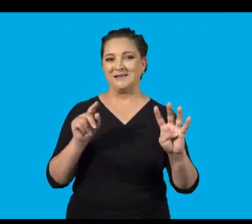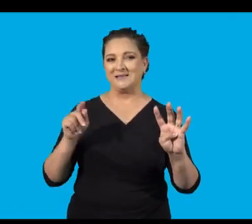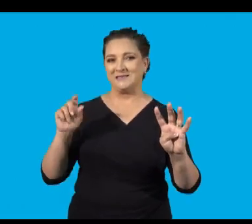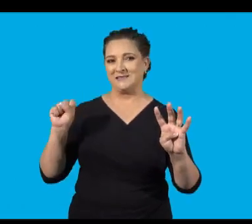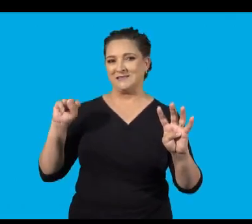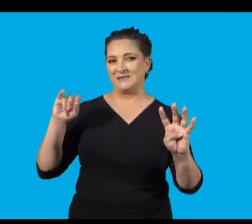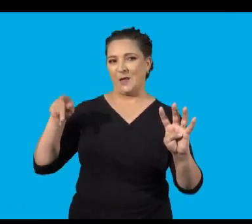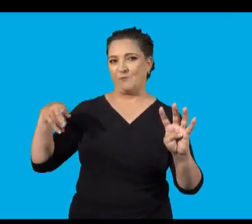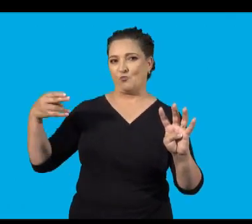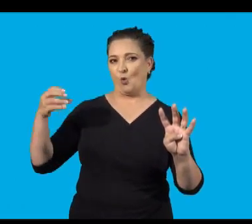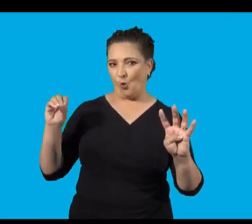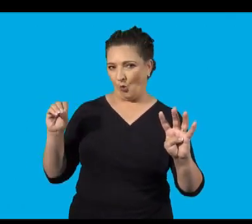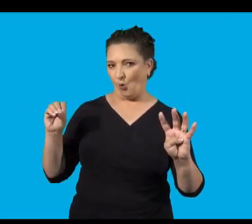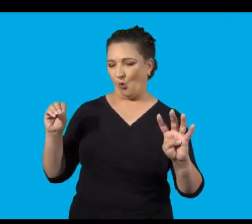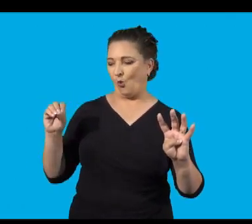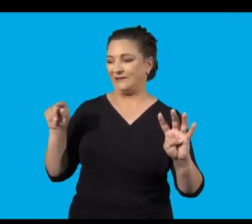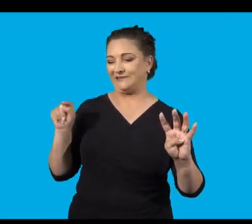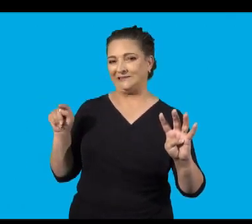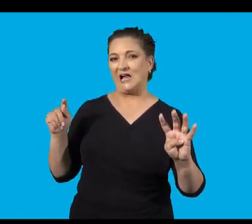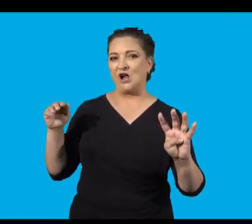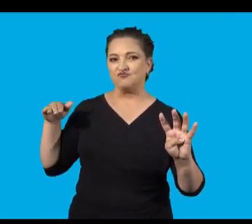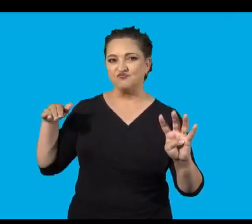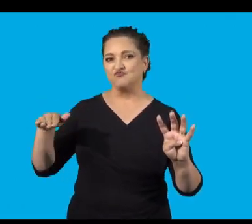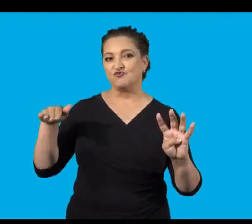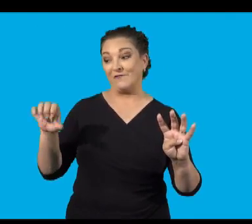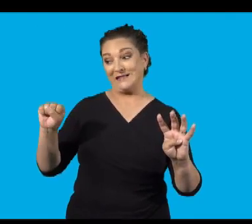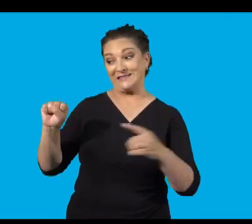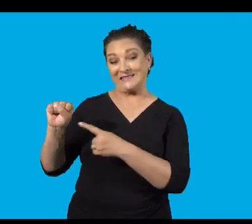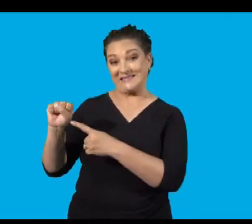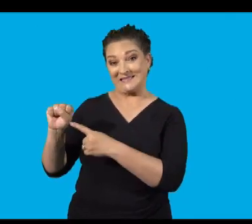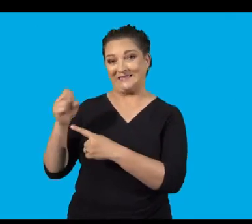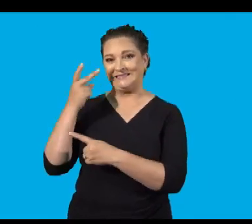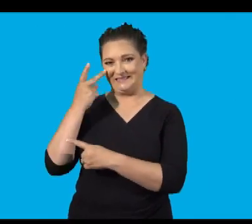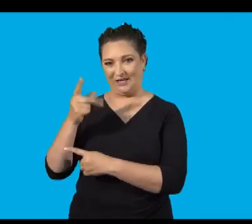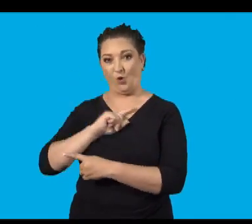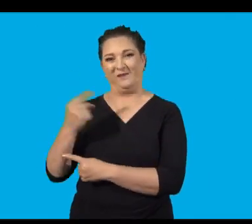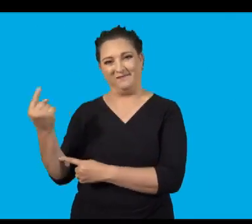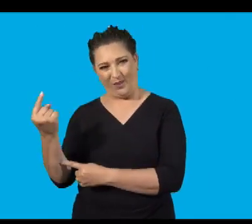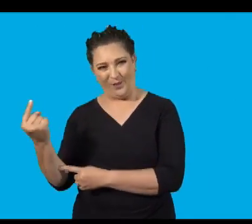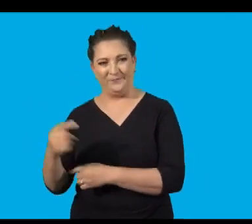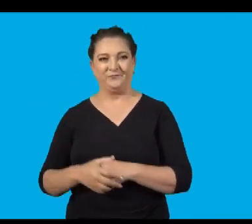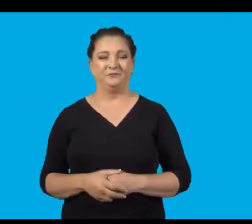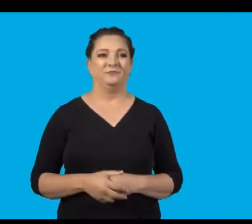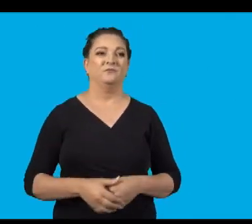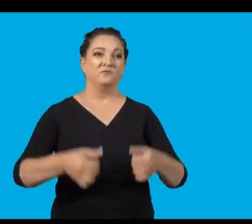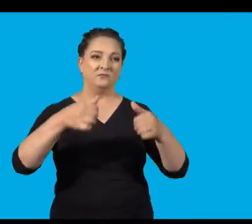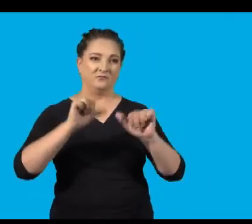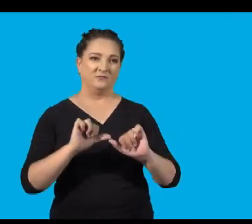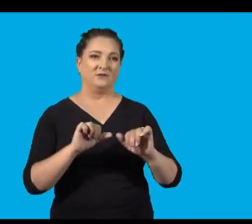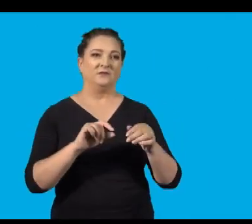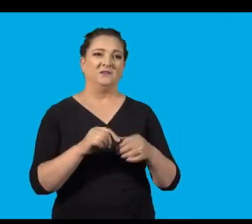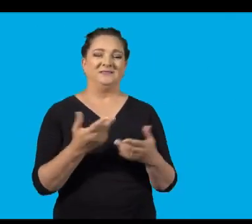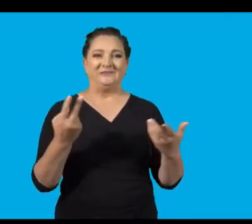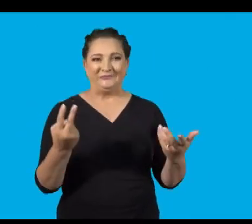Sipho travels. See the S for the singular subject, all right? In my next